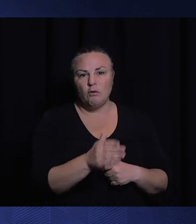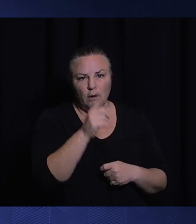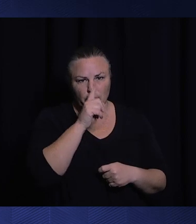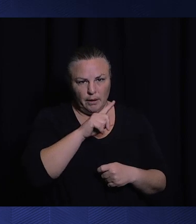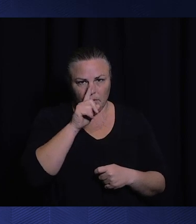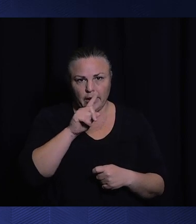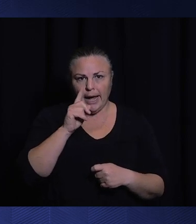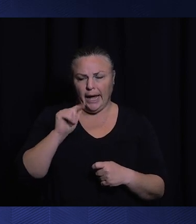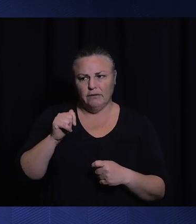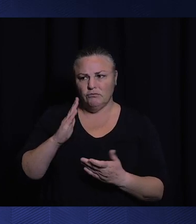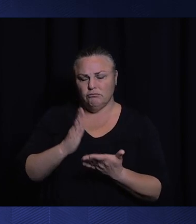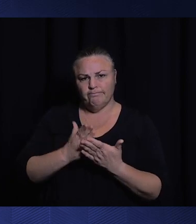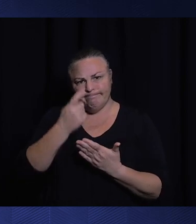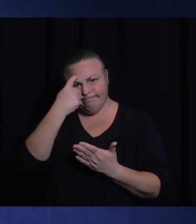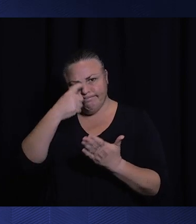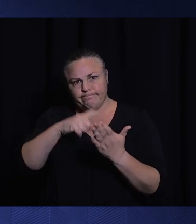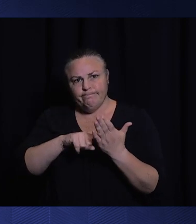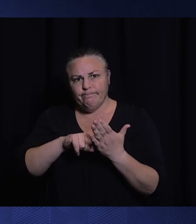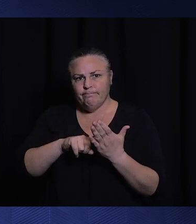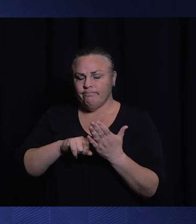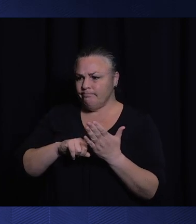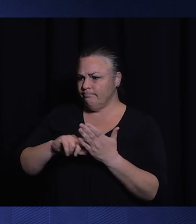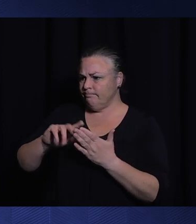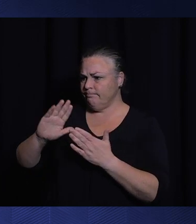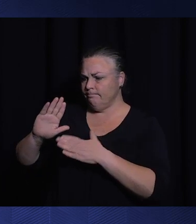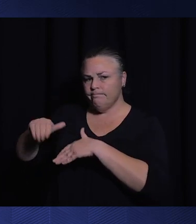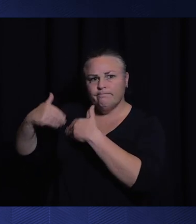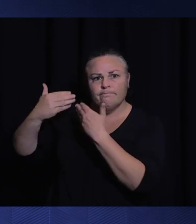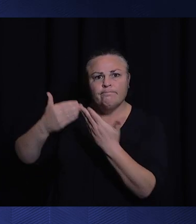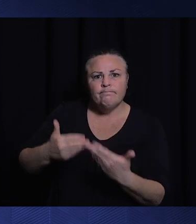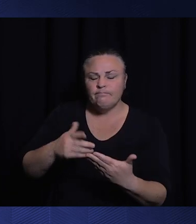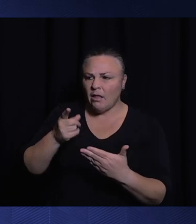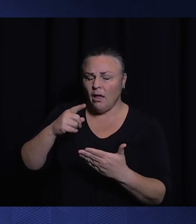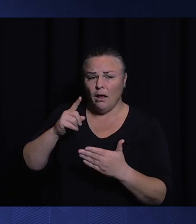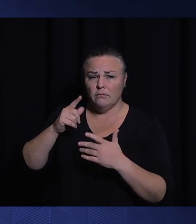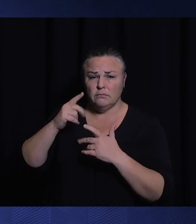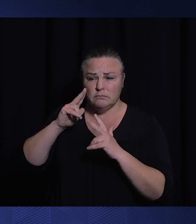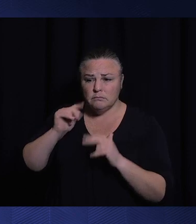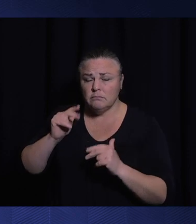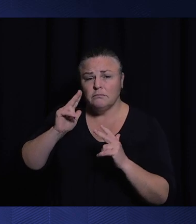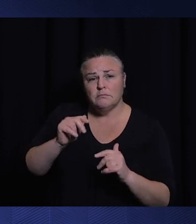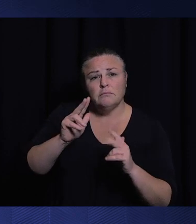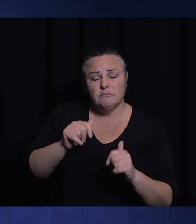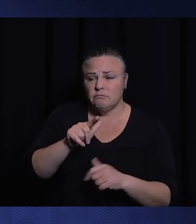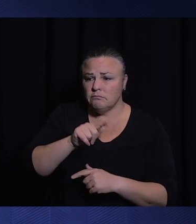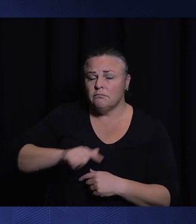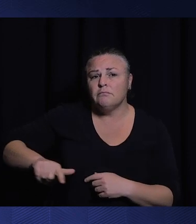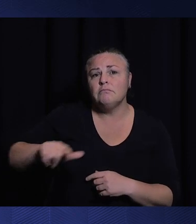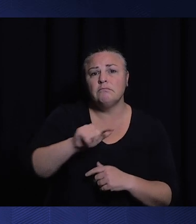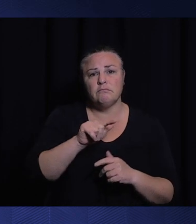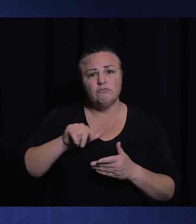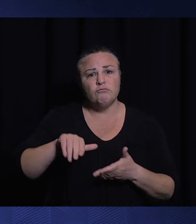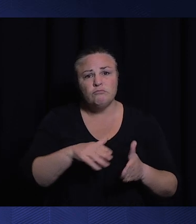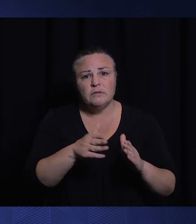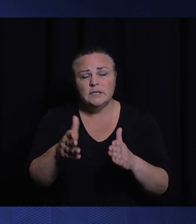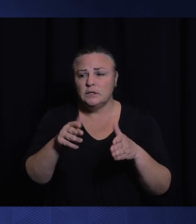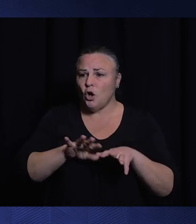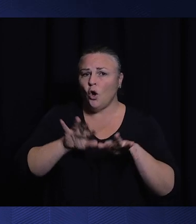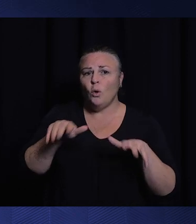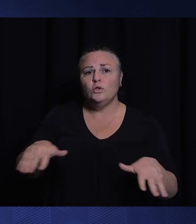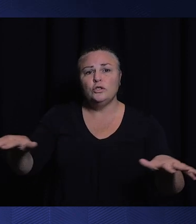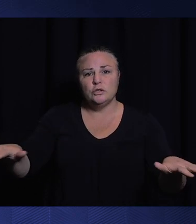Indigenous people have played over thousands of years in managing our lands, river systems and